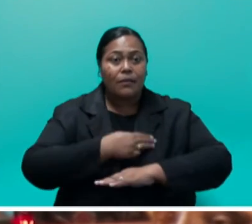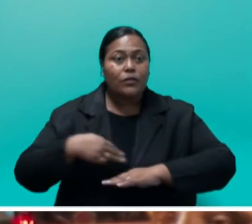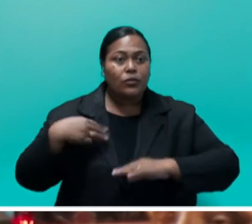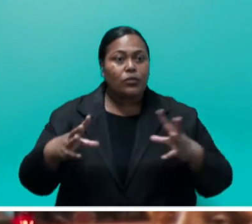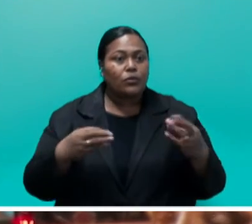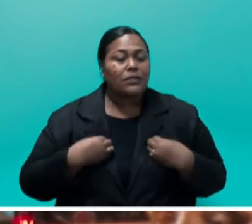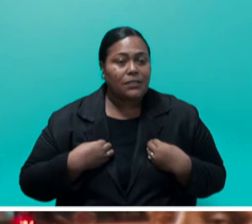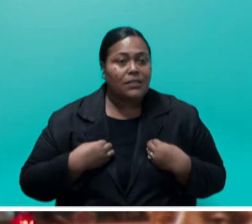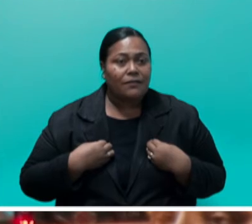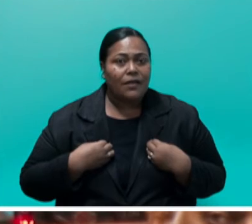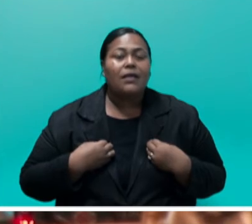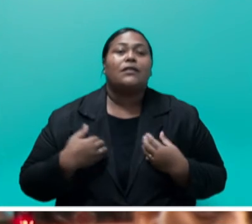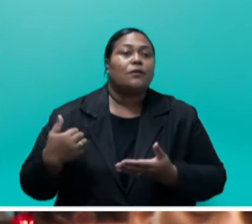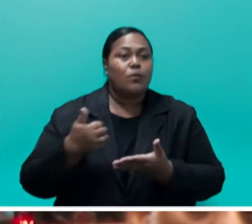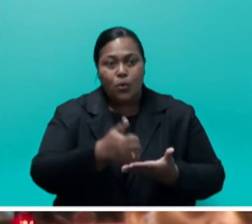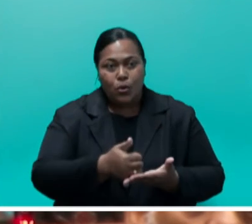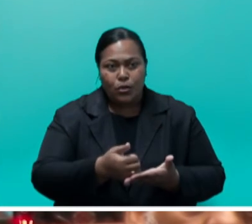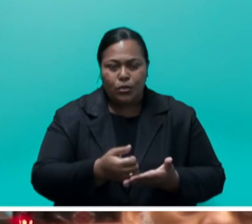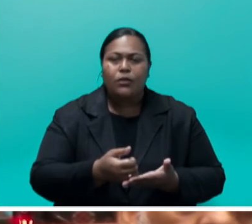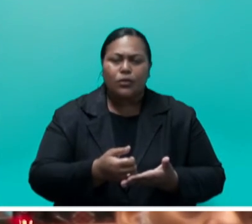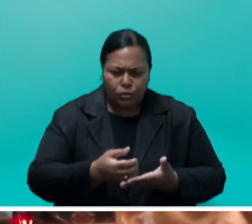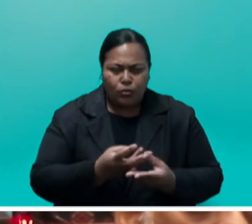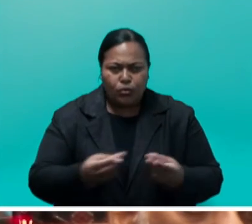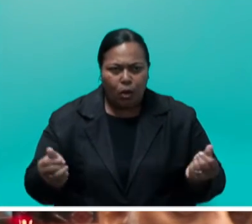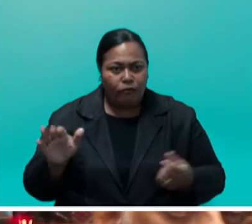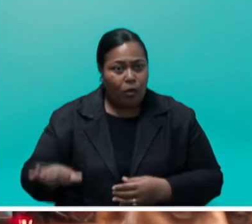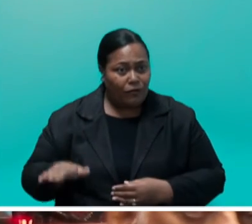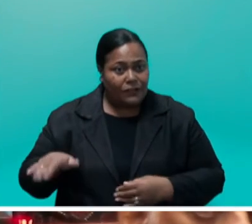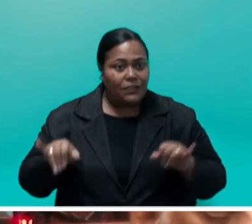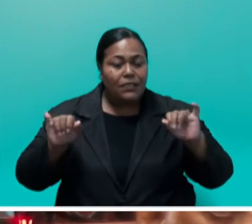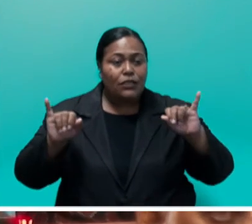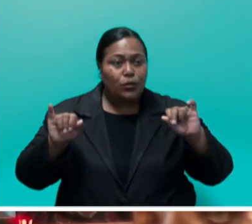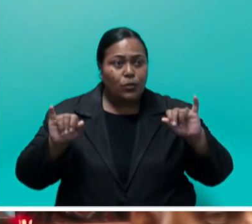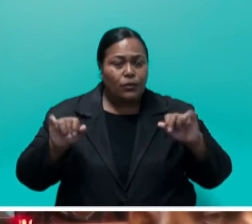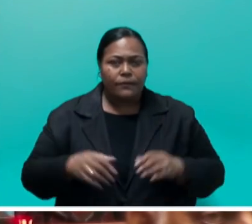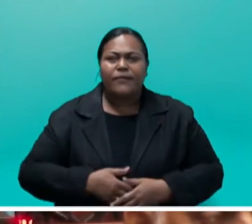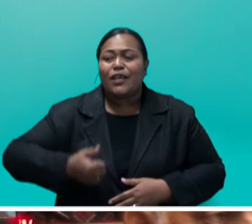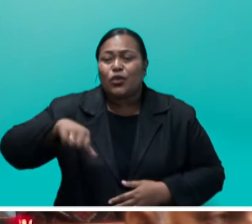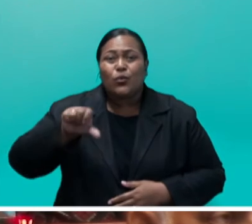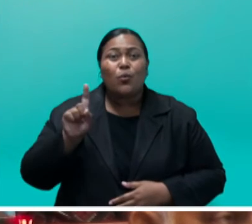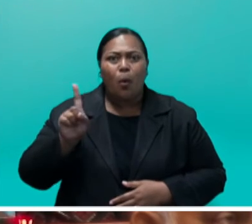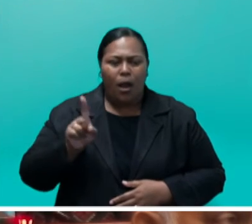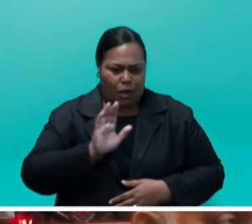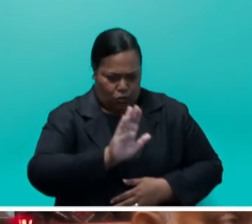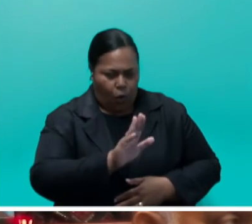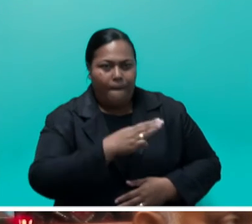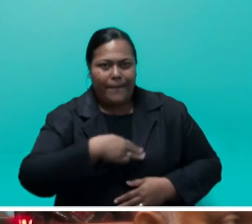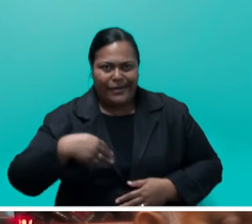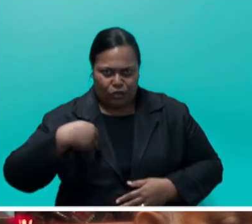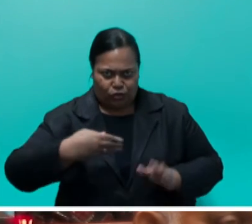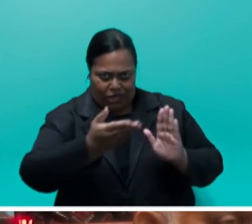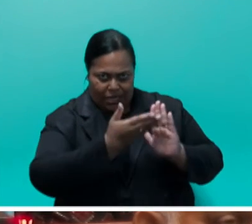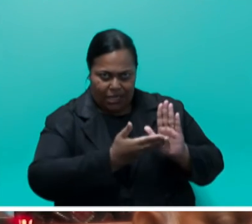received wide support to jointly address the issue of poverty using the mandates of each ministry. We